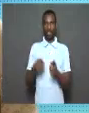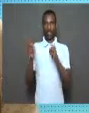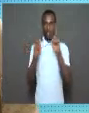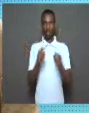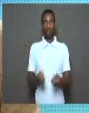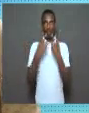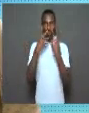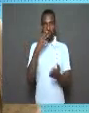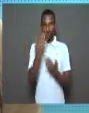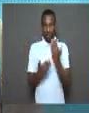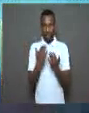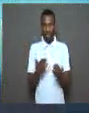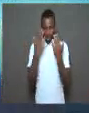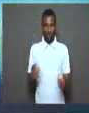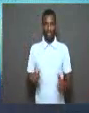let us begin.